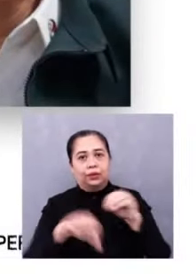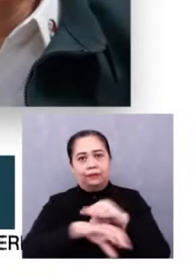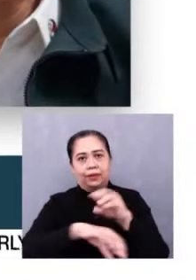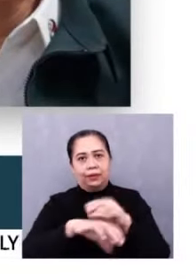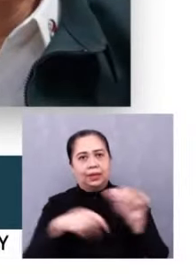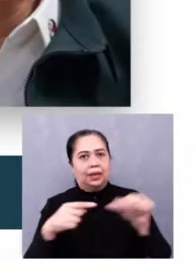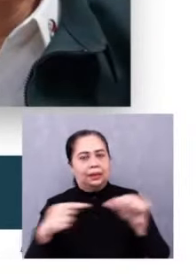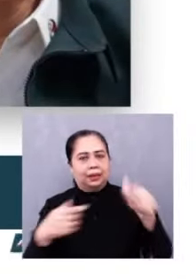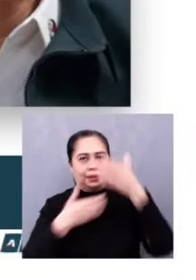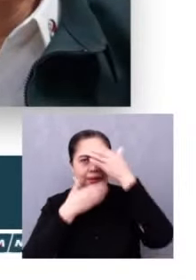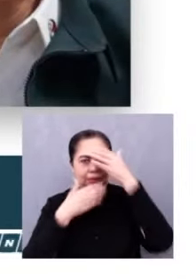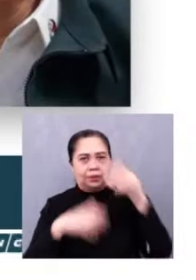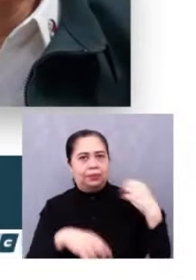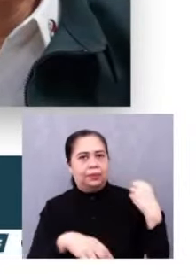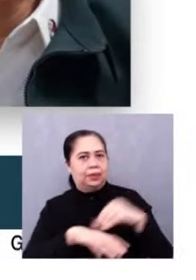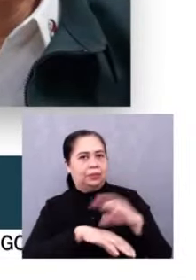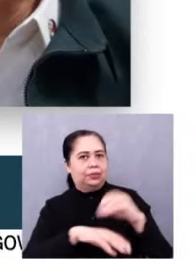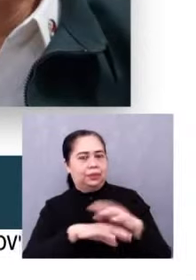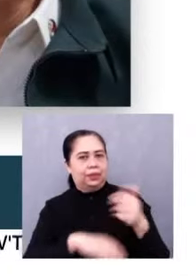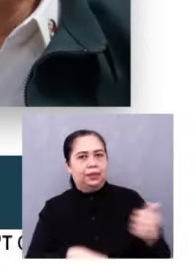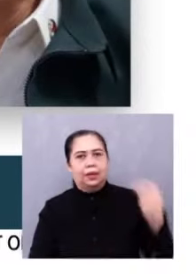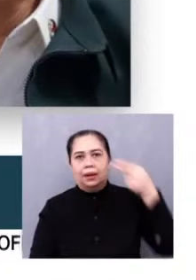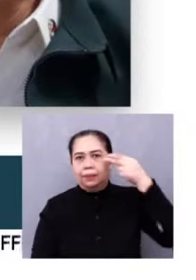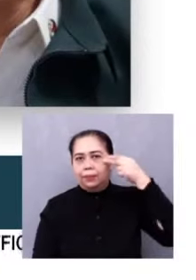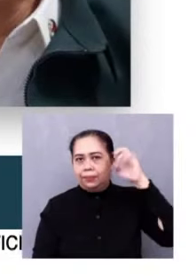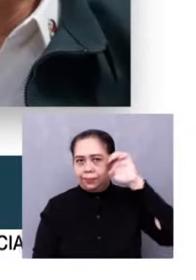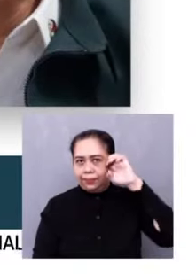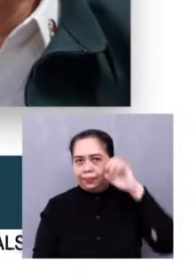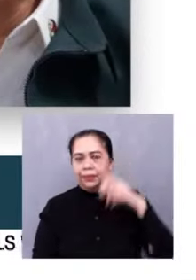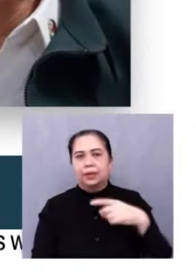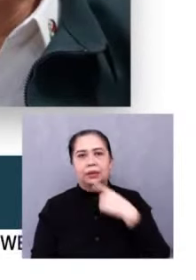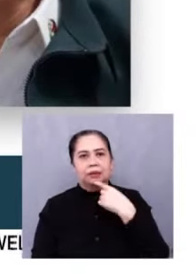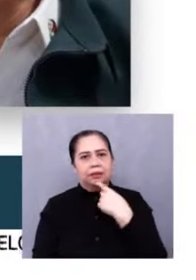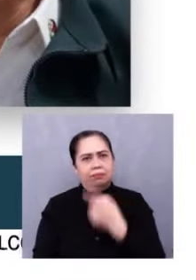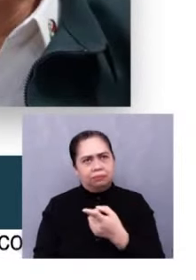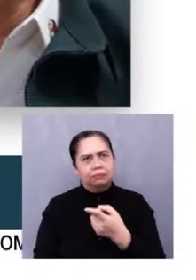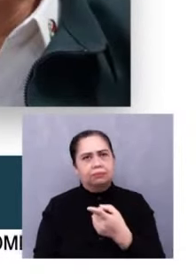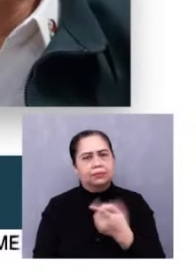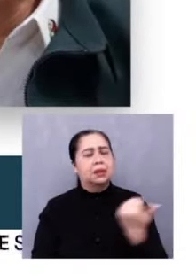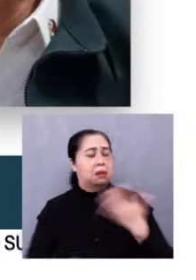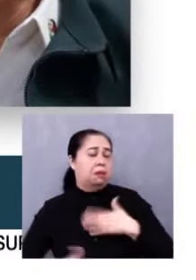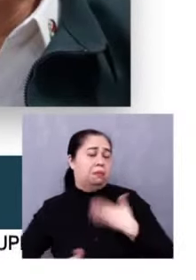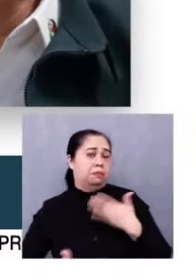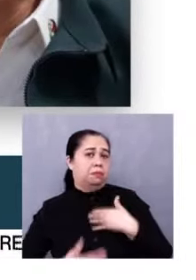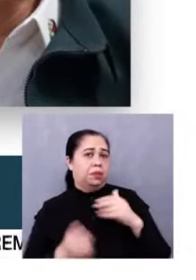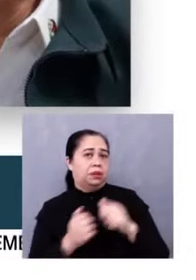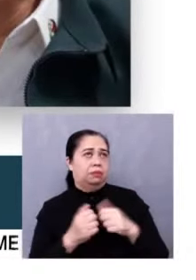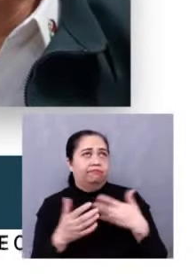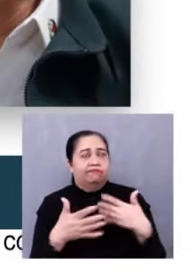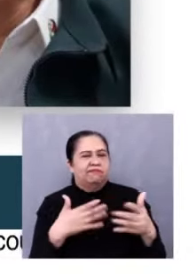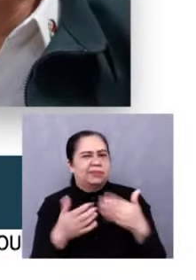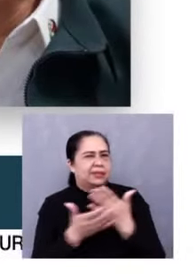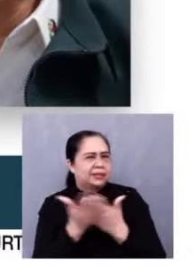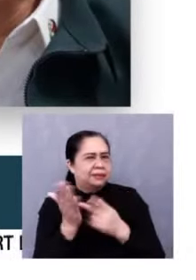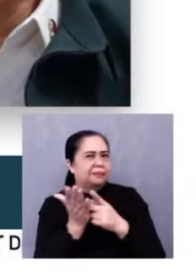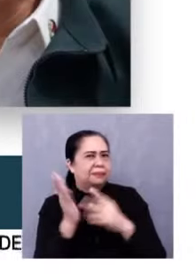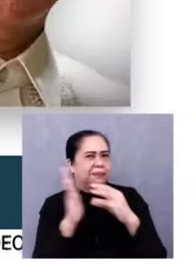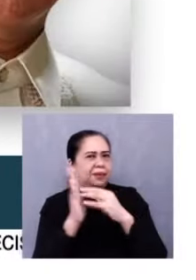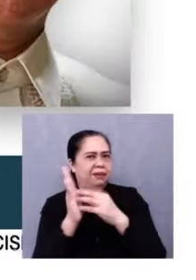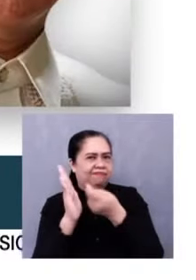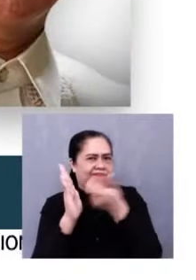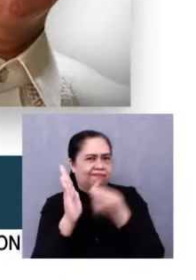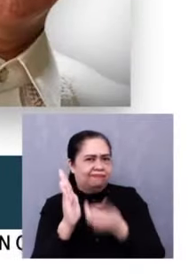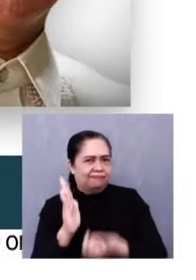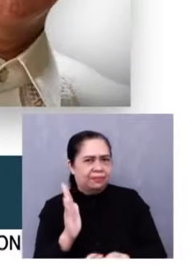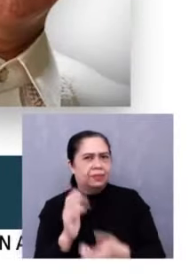Anti-Terrorism Council Vice Chairman Hermogenes Esperon Jr. says he's happy with it, even though some portions were struck down.